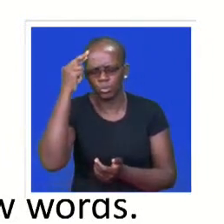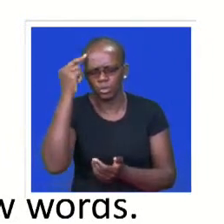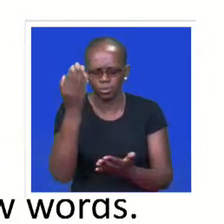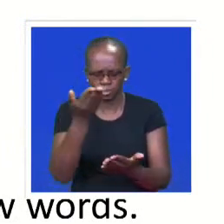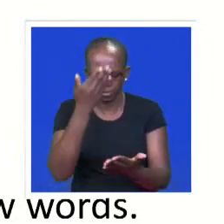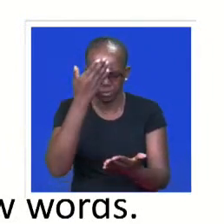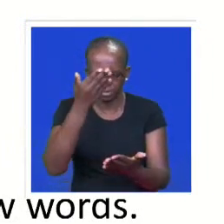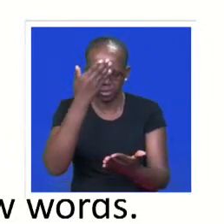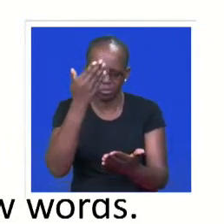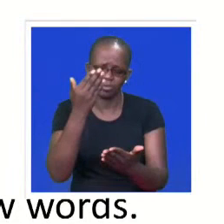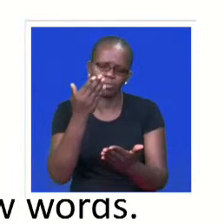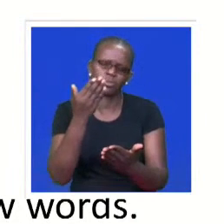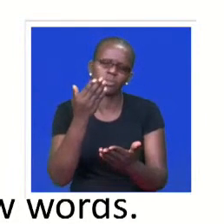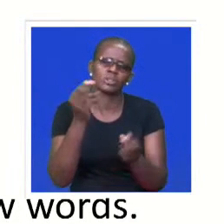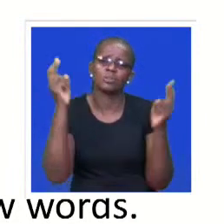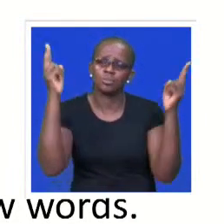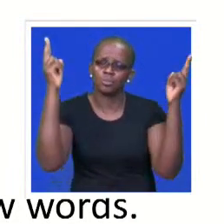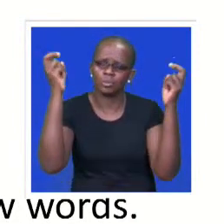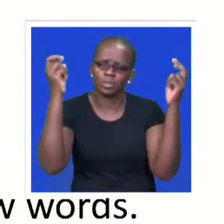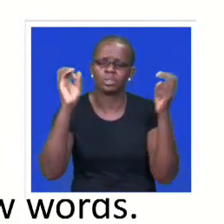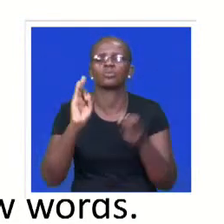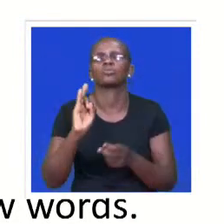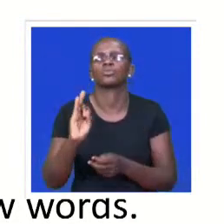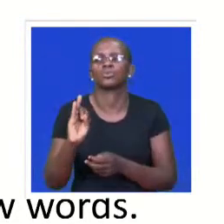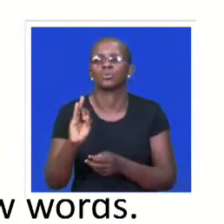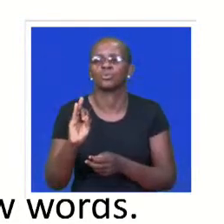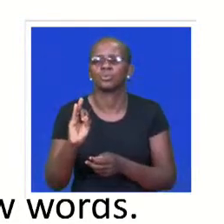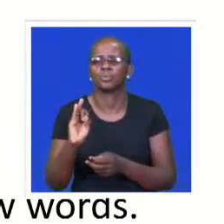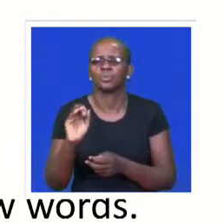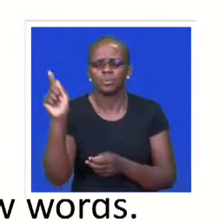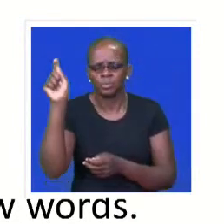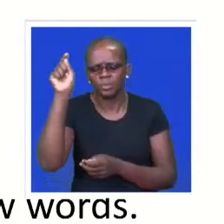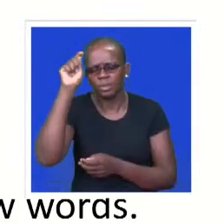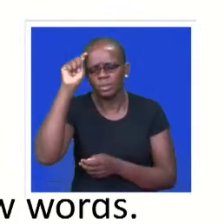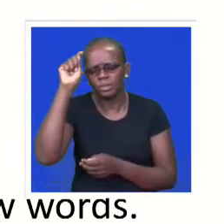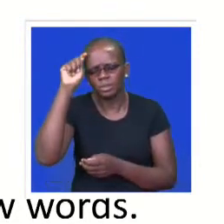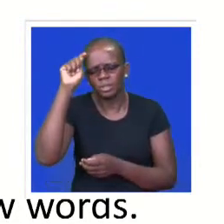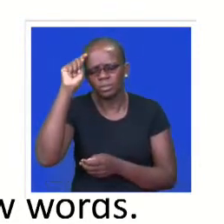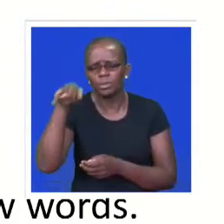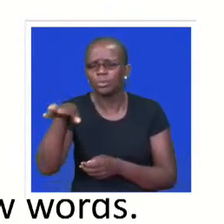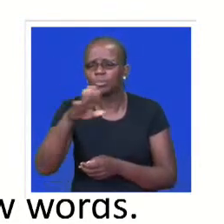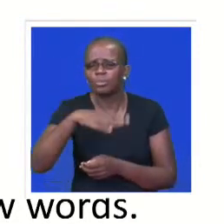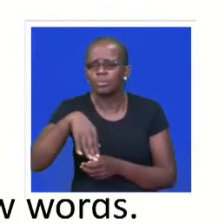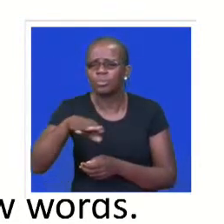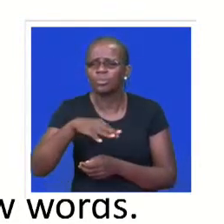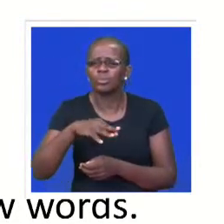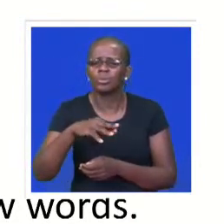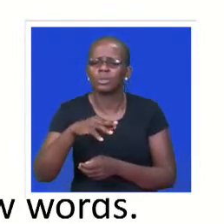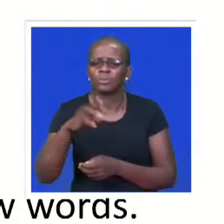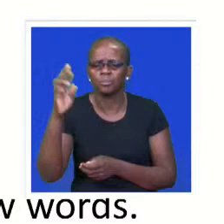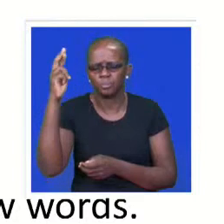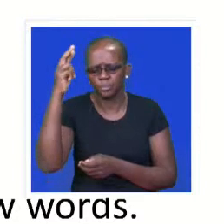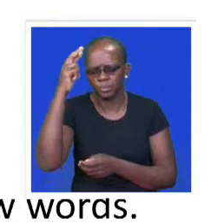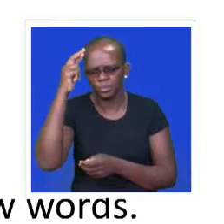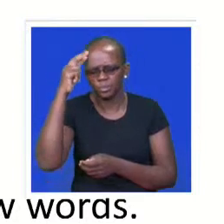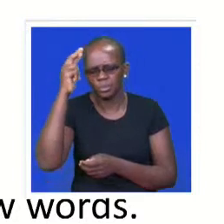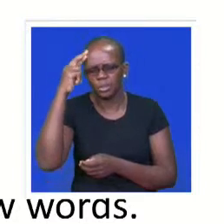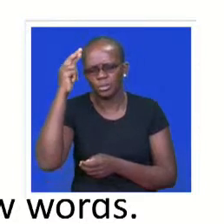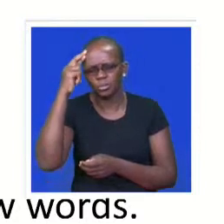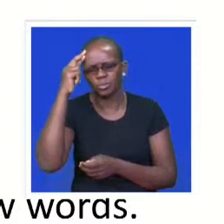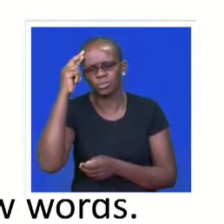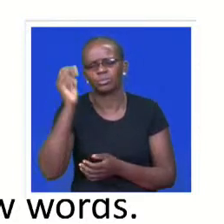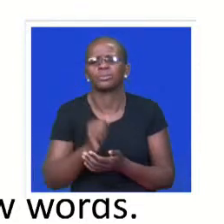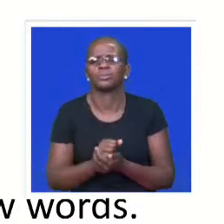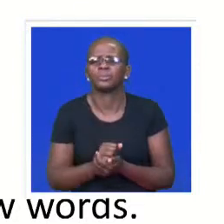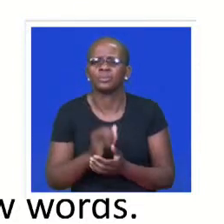previously? Oh yes, I think you do remember. We talked about some adjectives. What did we say an